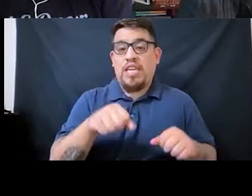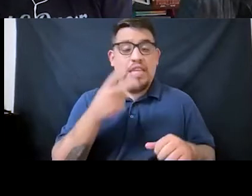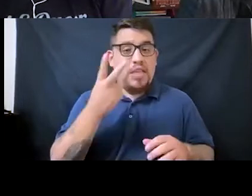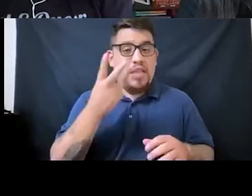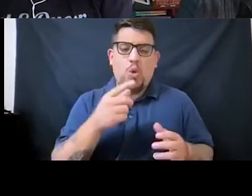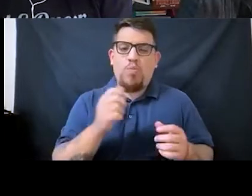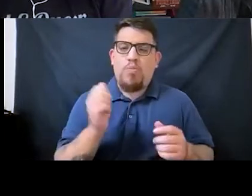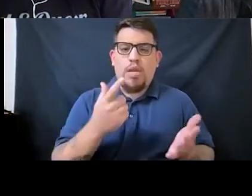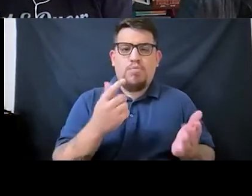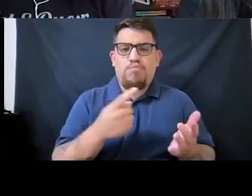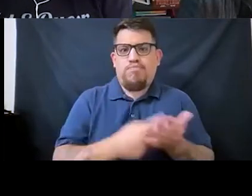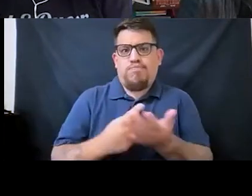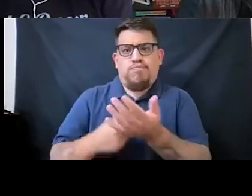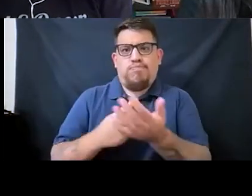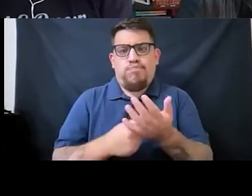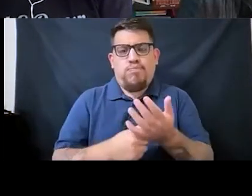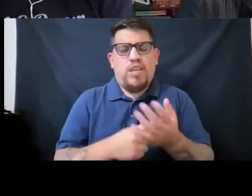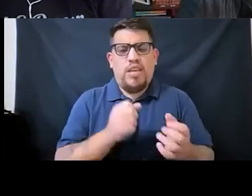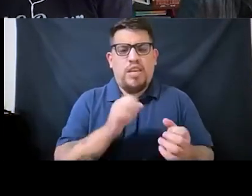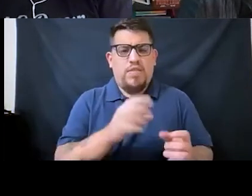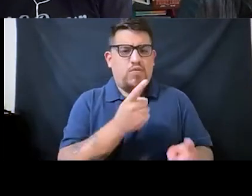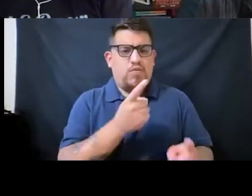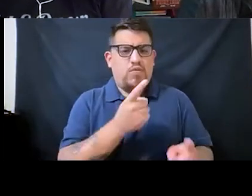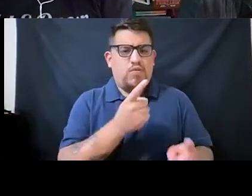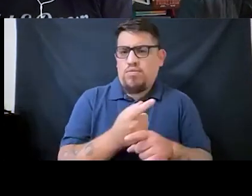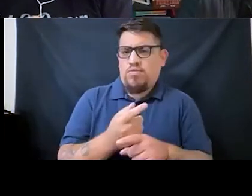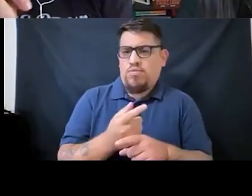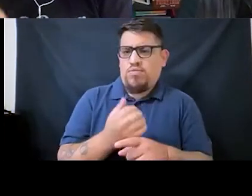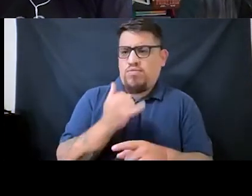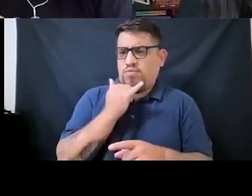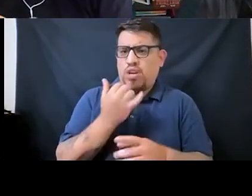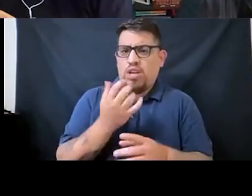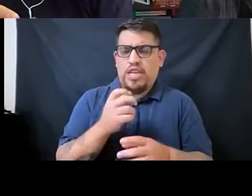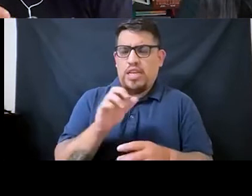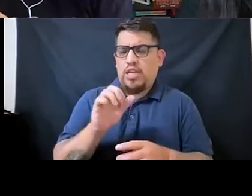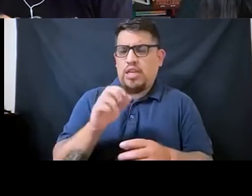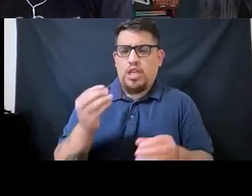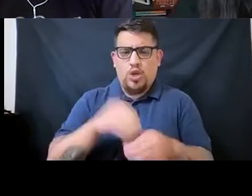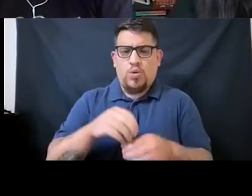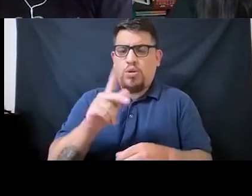about whether it's appropriate for kink to be involved in a celebration of Pride.